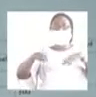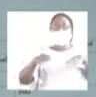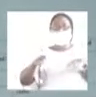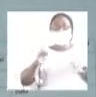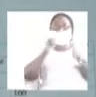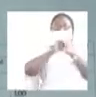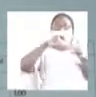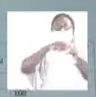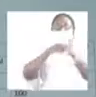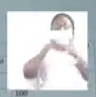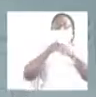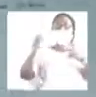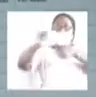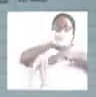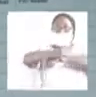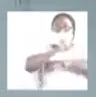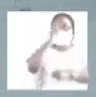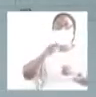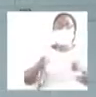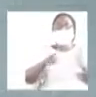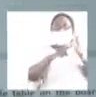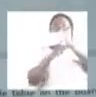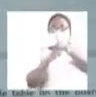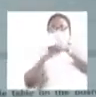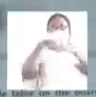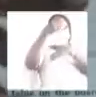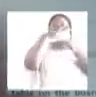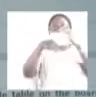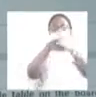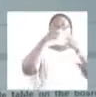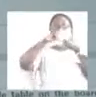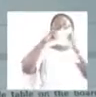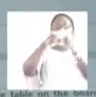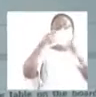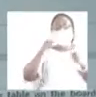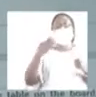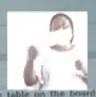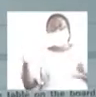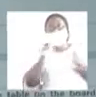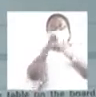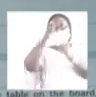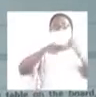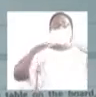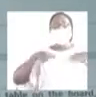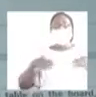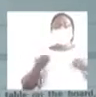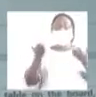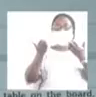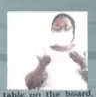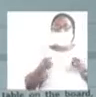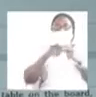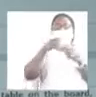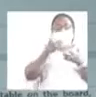time. You can see the table for the market demand schedule displayed here. It is also